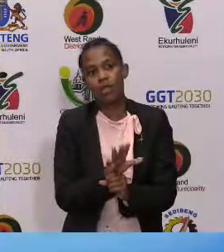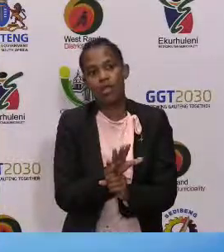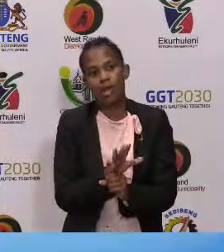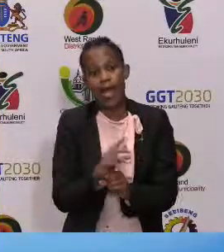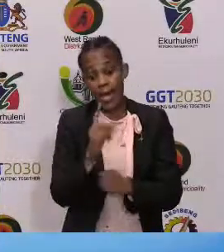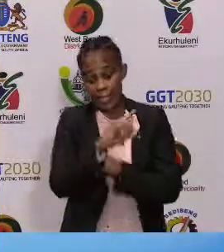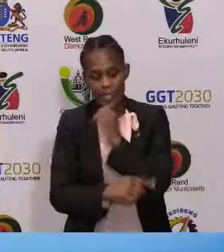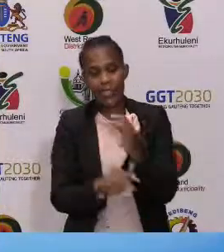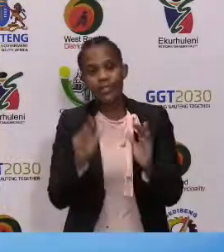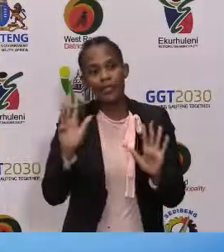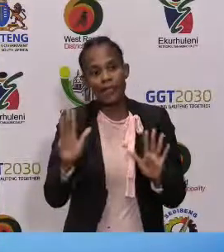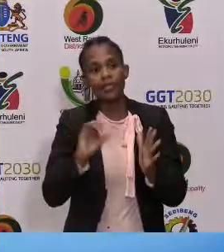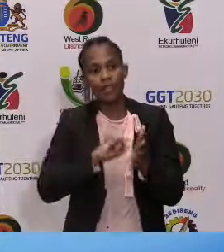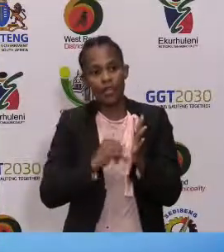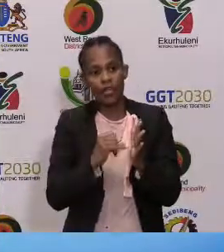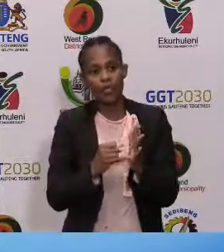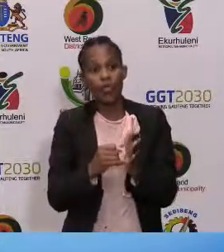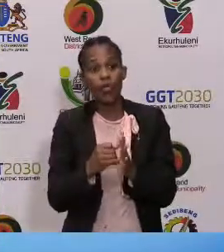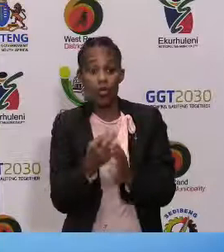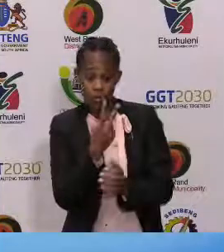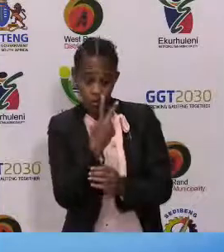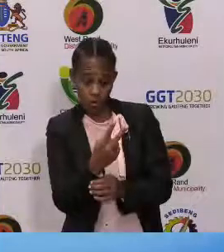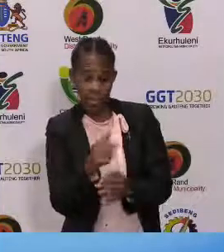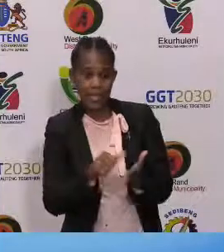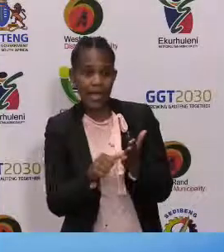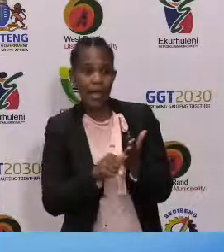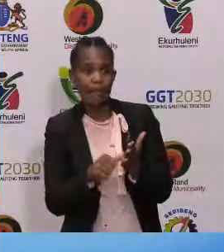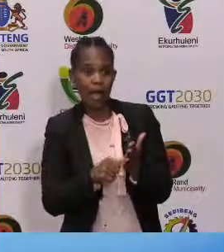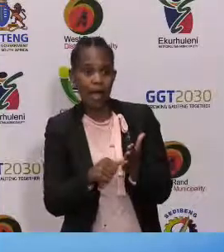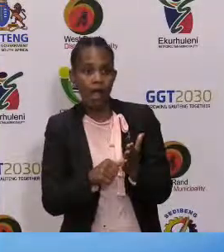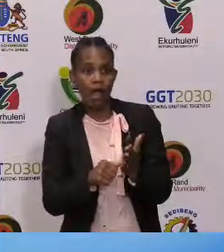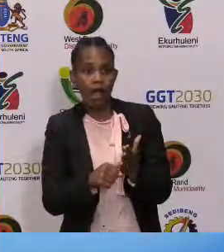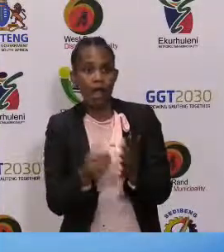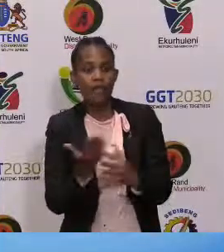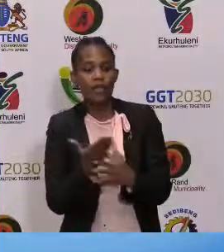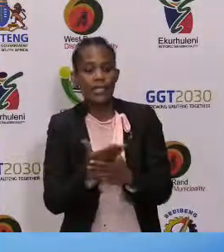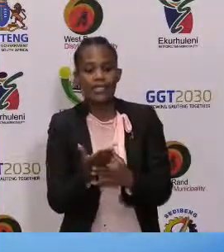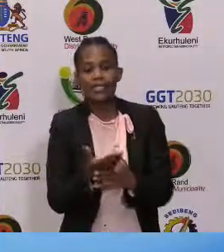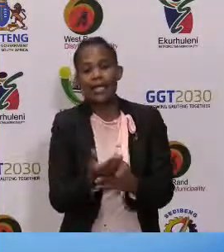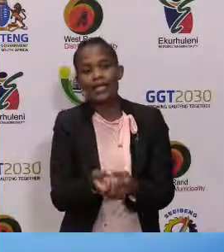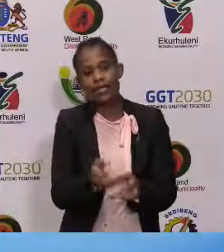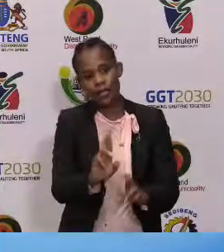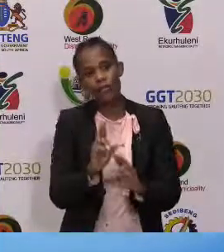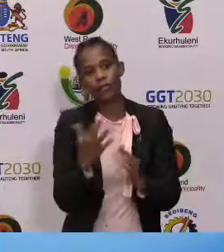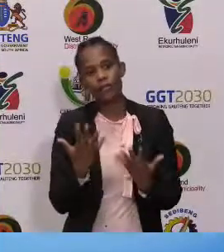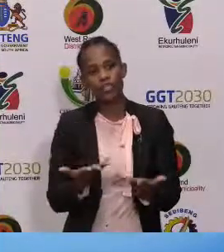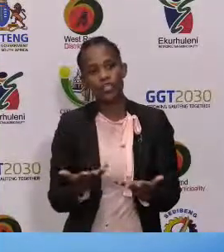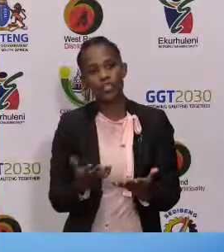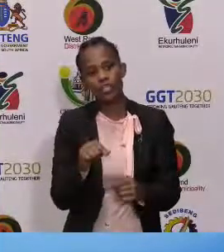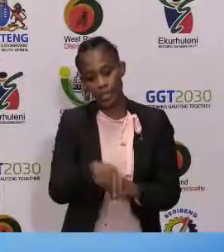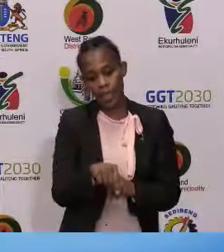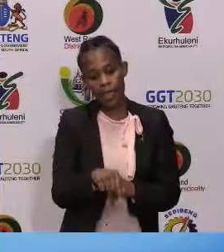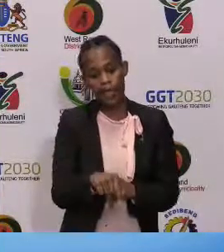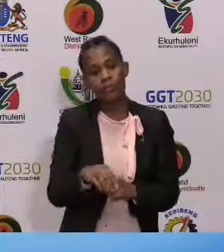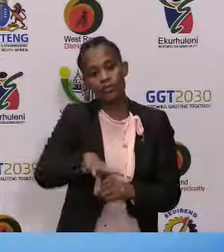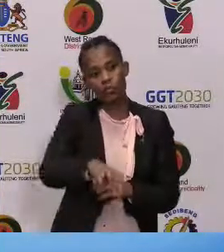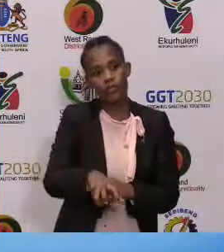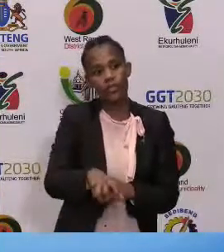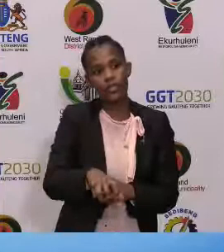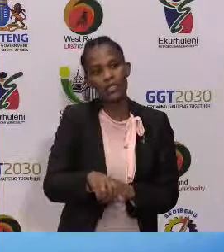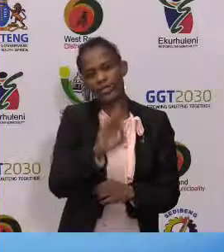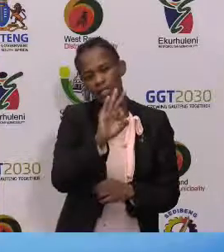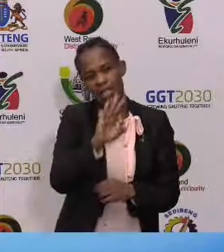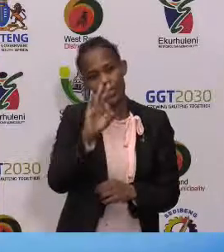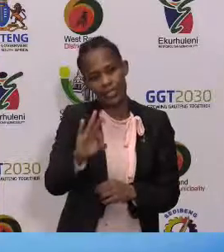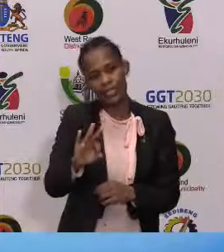9th of January. Now, when you look at the number of cases of COVID-19 that were reported across the province, again to emphasize, it was